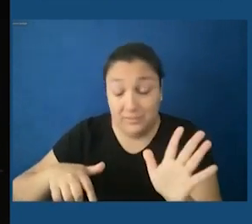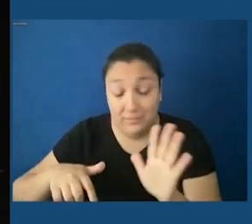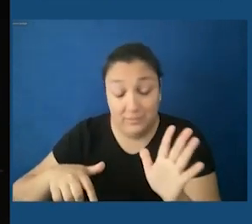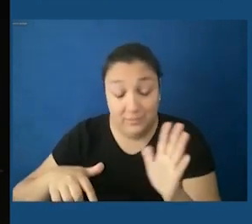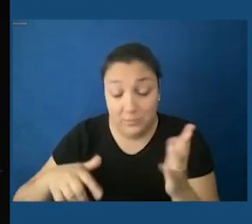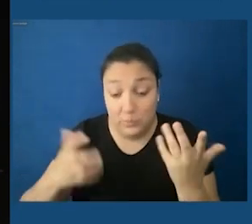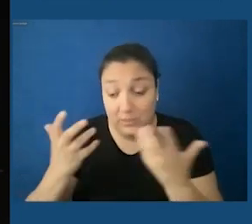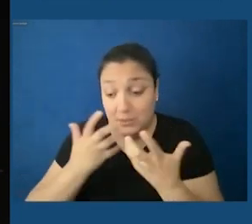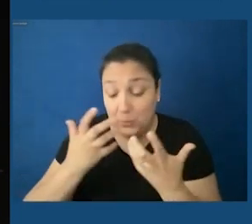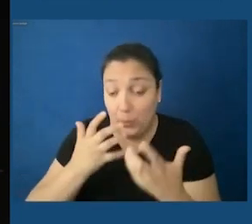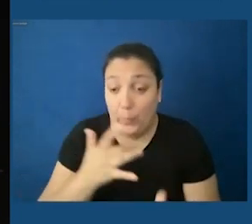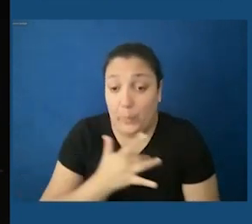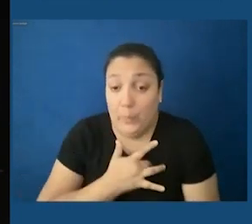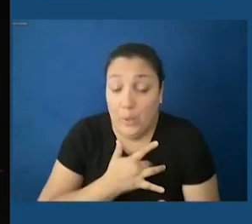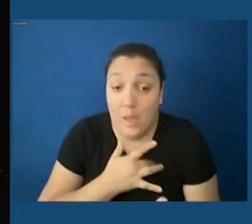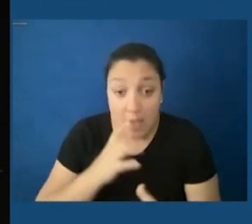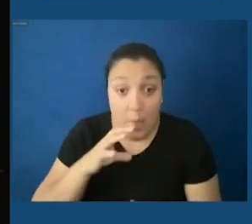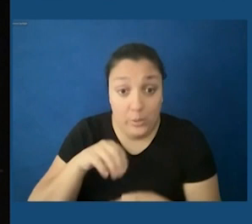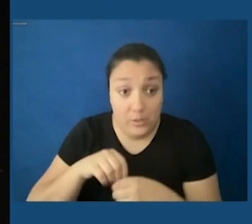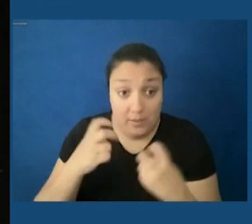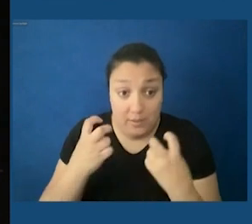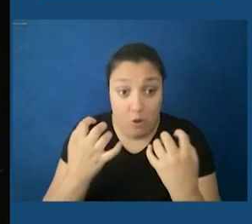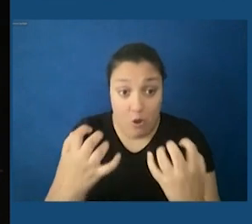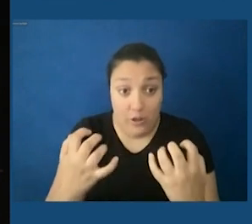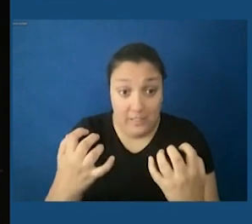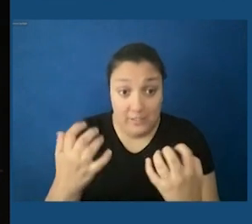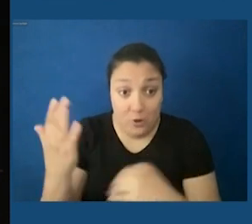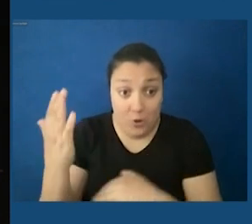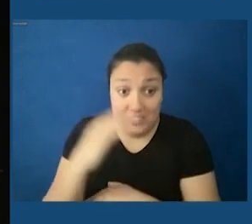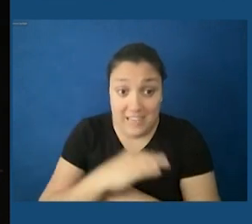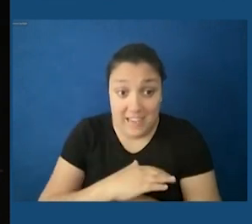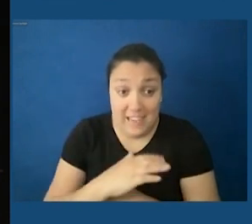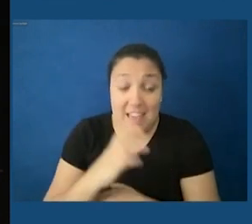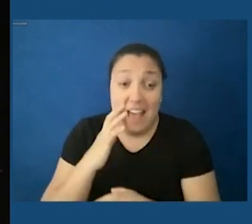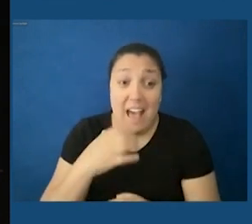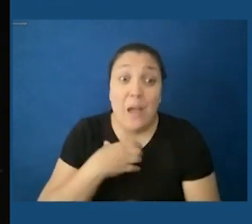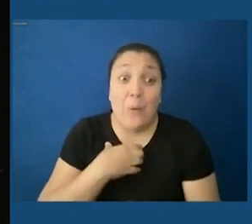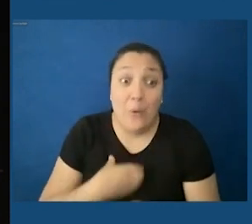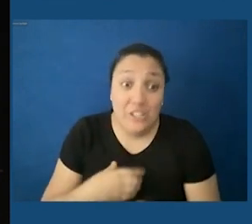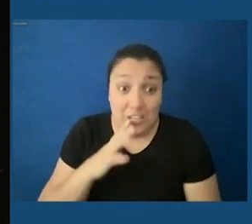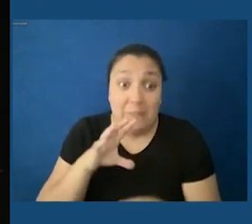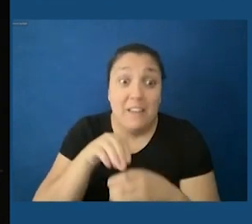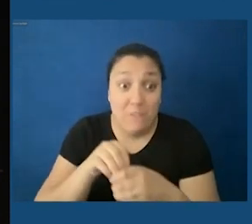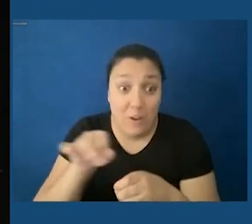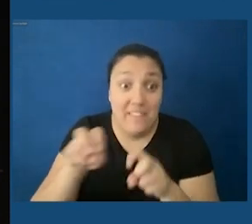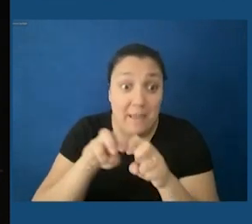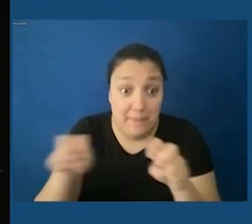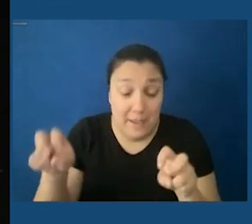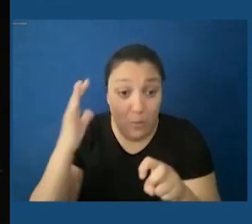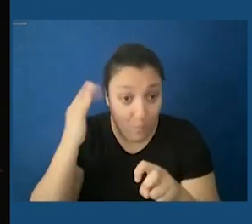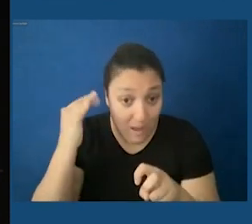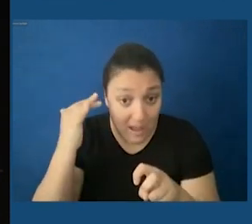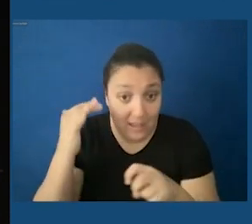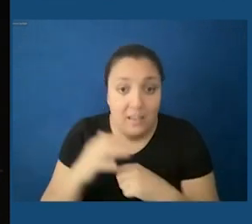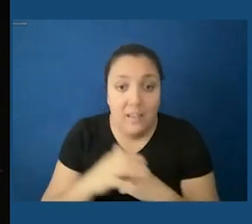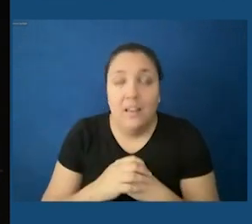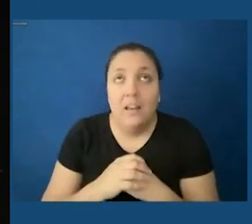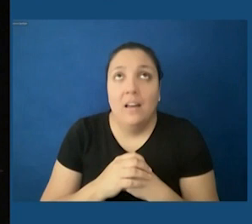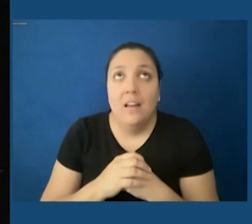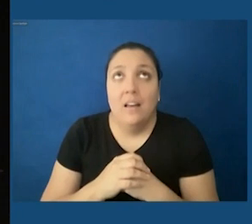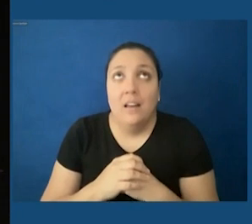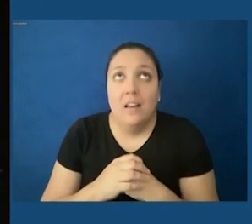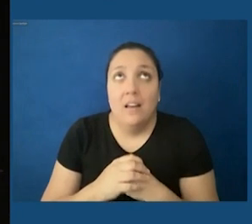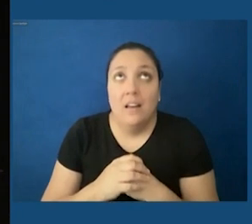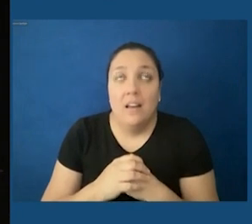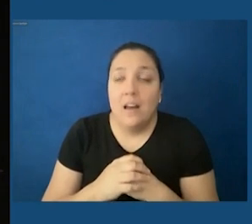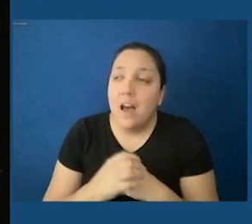the audience all day, and that's the one panel I really, really wish I could have sat through, because that's what I think helps inform